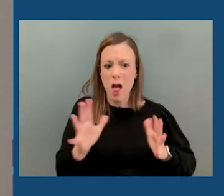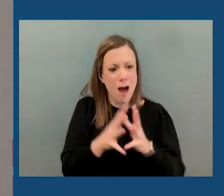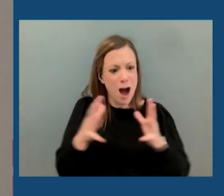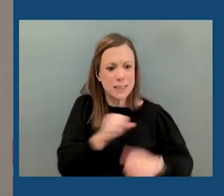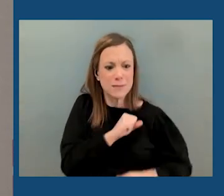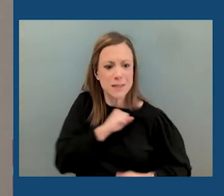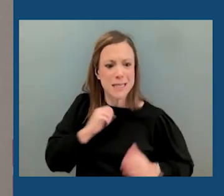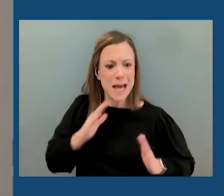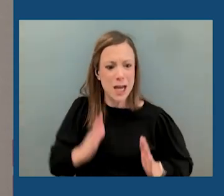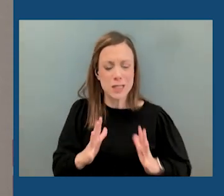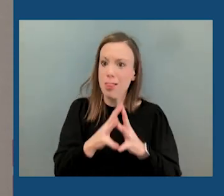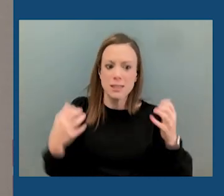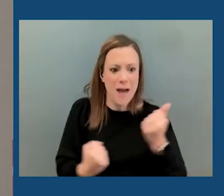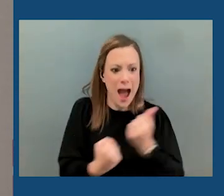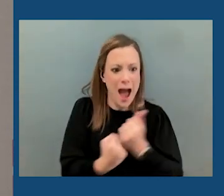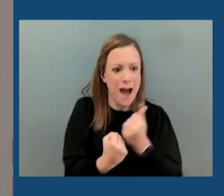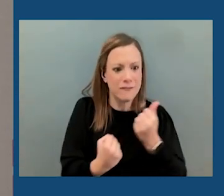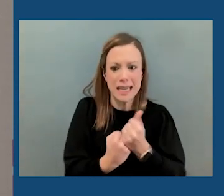and the nation